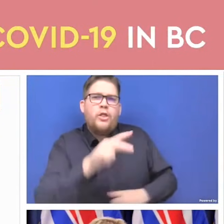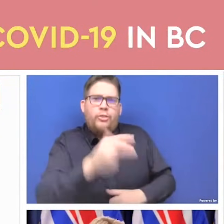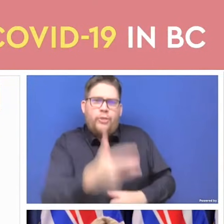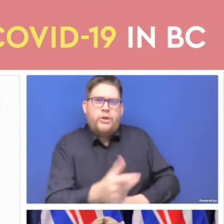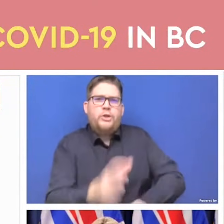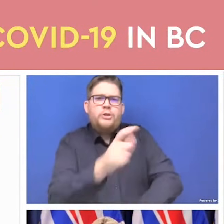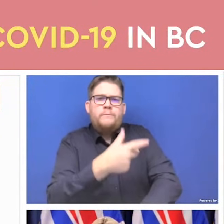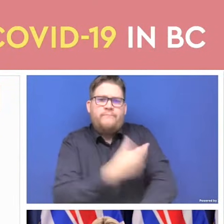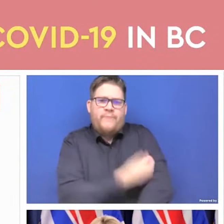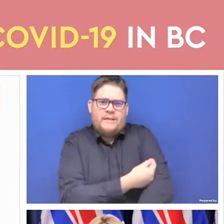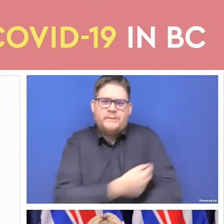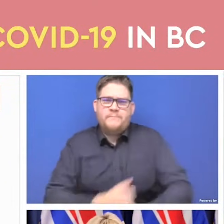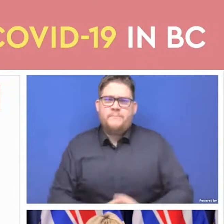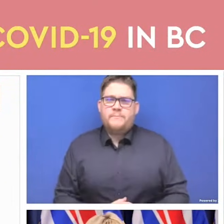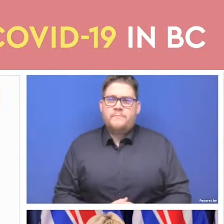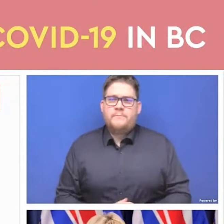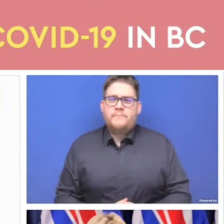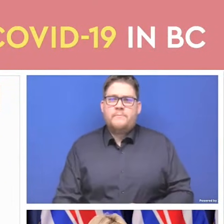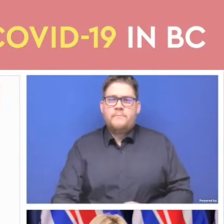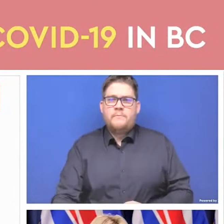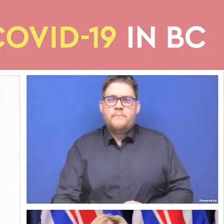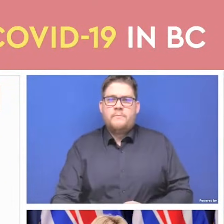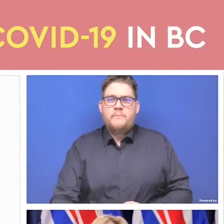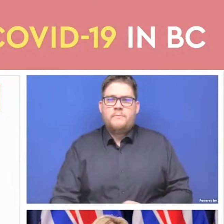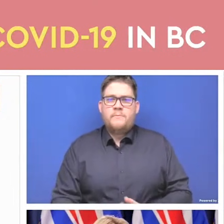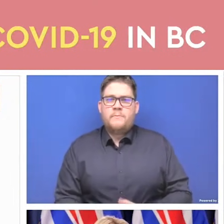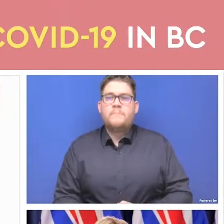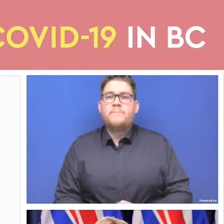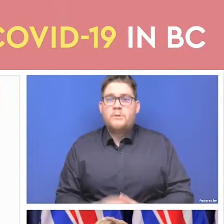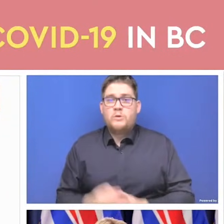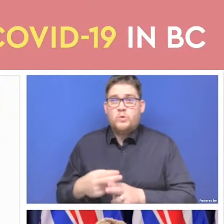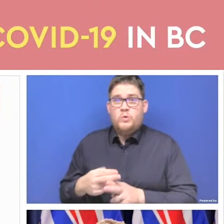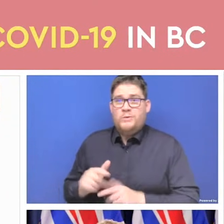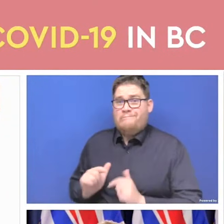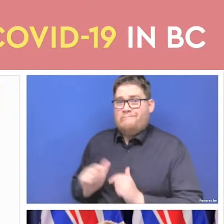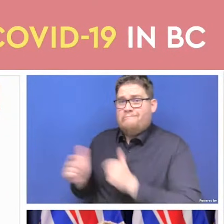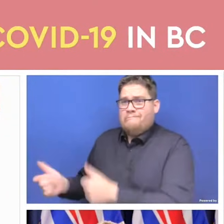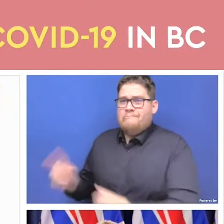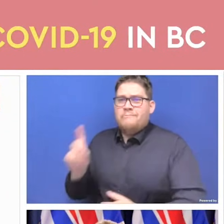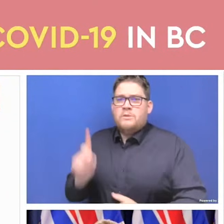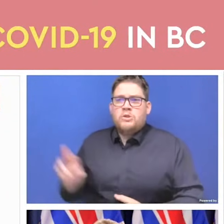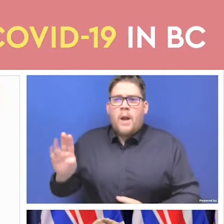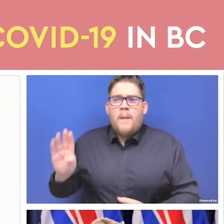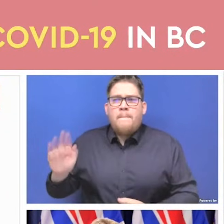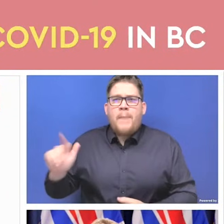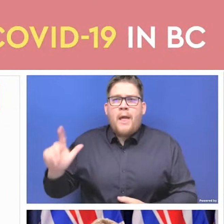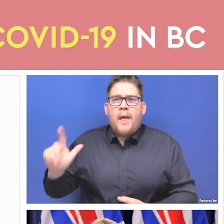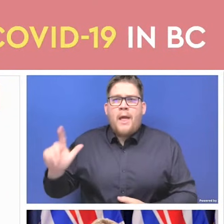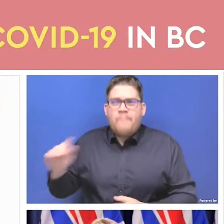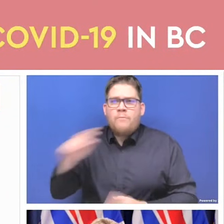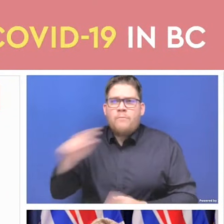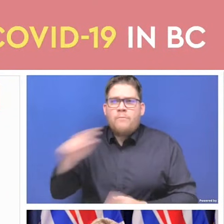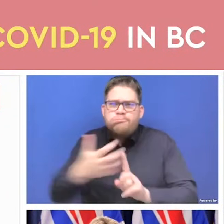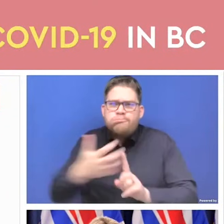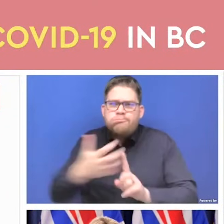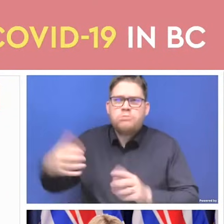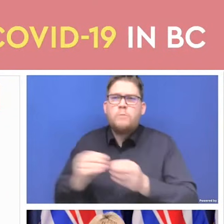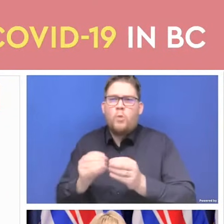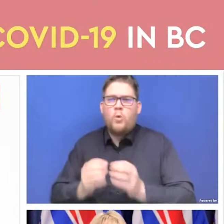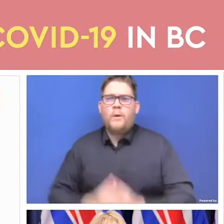here to Dr. Ballem to give you the details of that. I also want to just mention